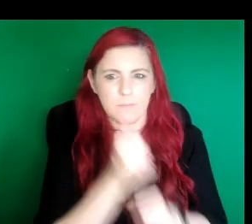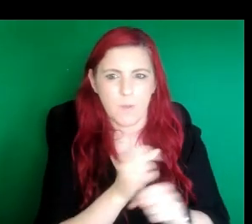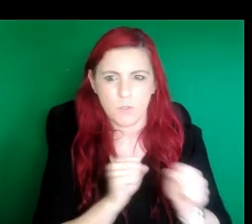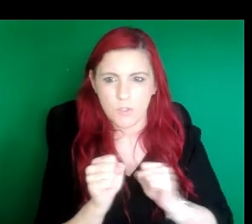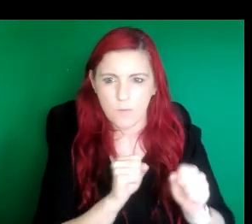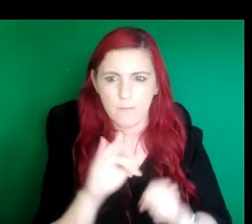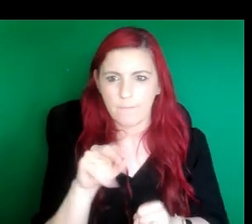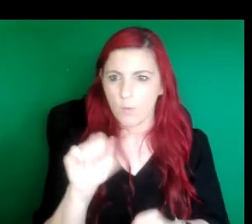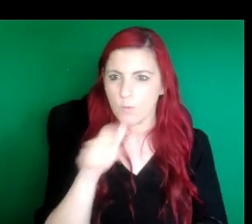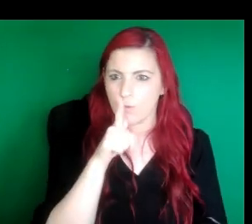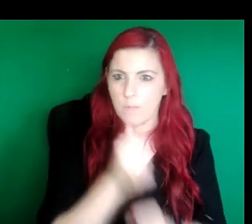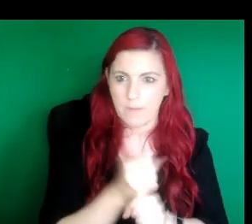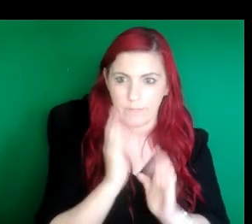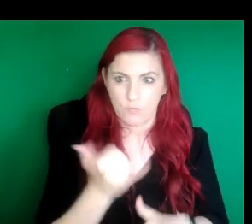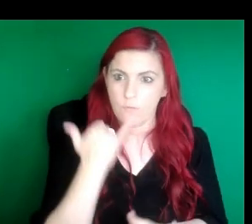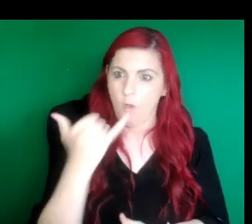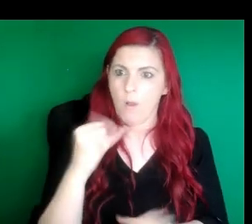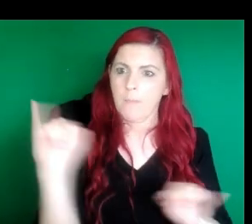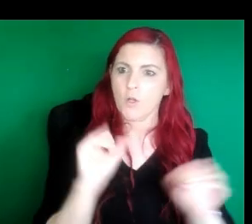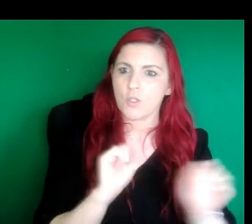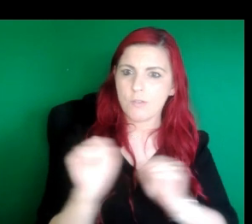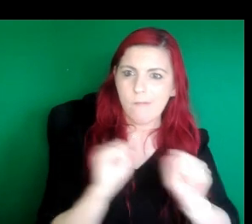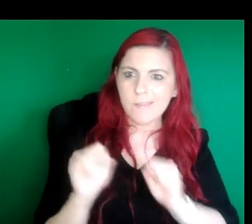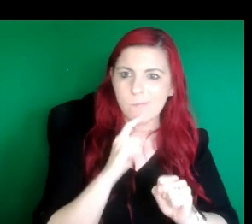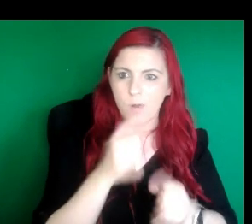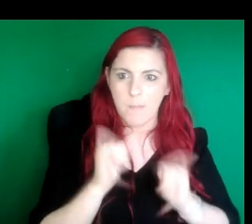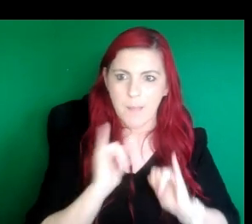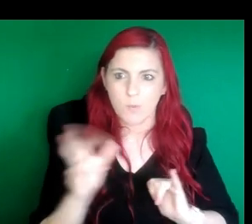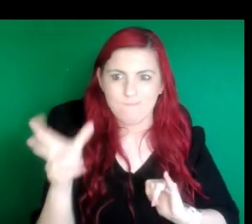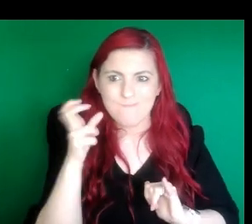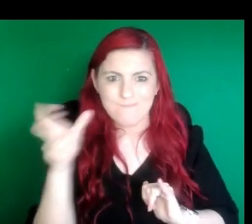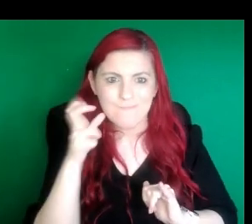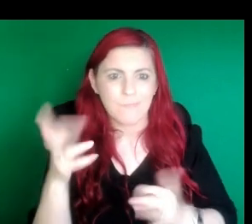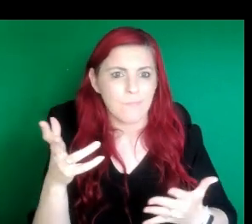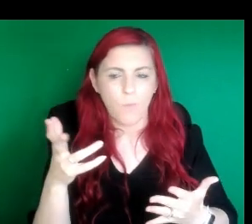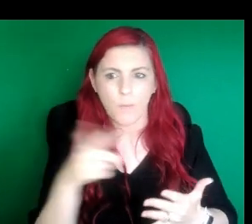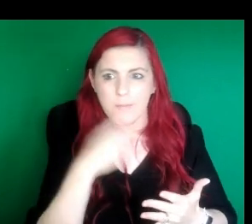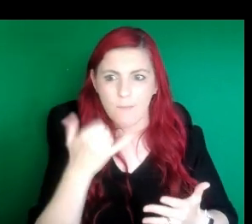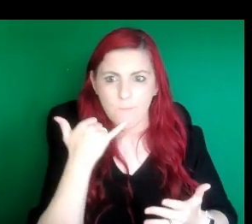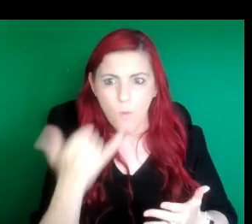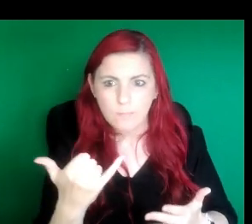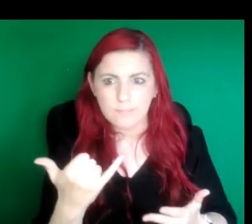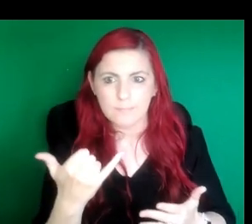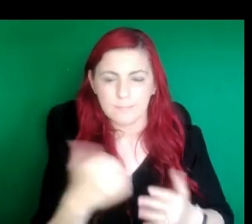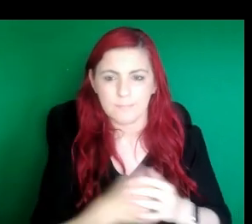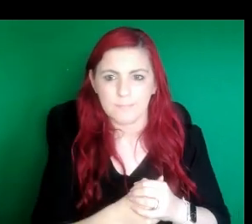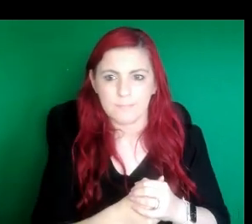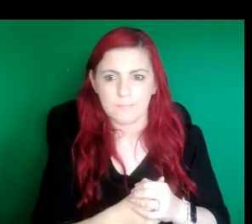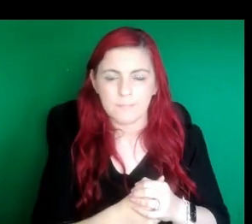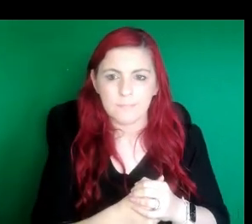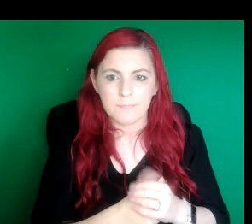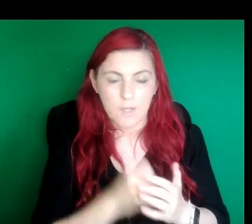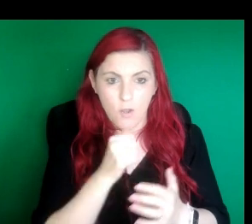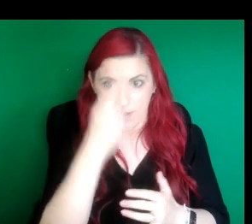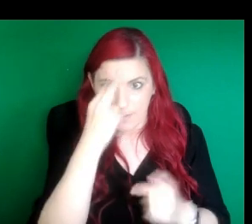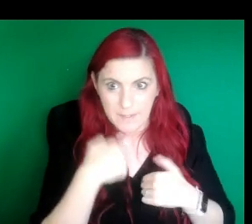about ringing emergency services when she was sick and not being able to hear what was being said on the phone. Vivian here, if it wasn't